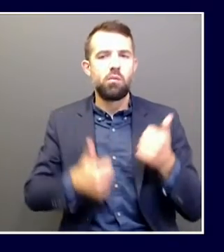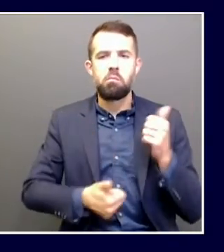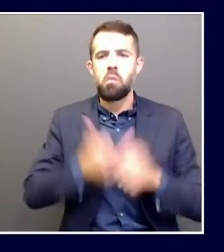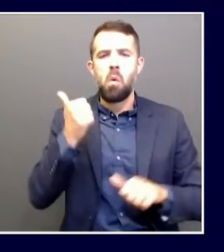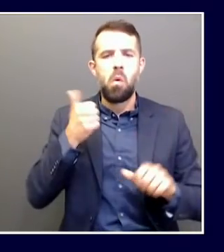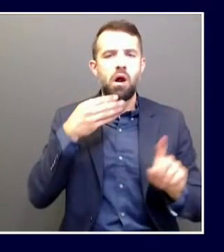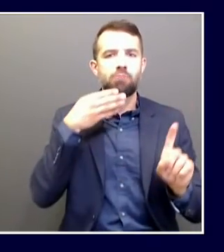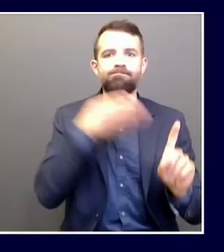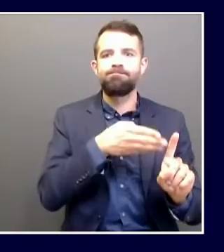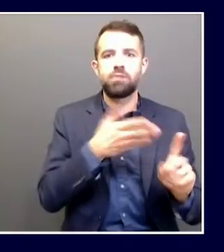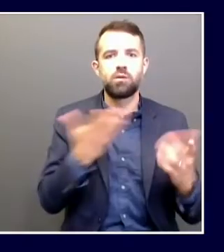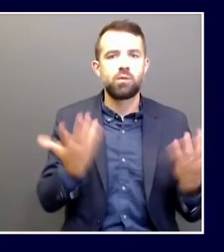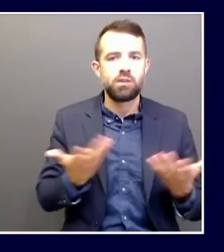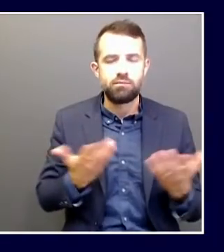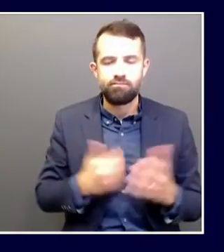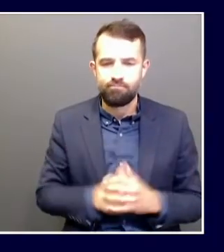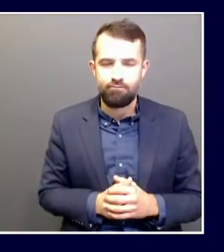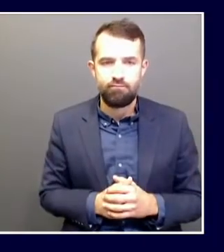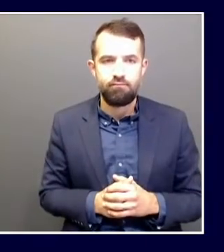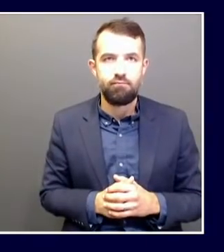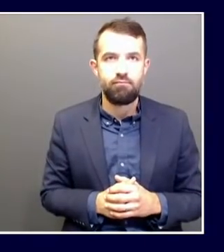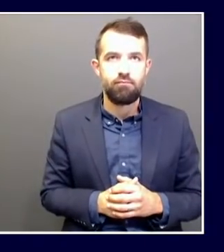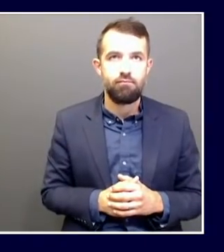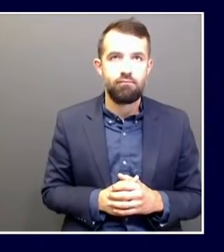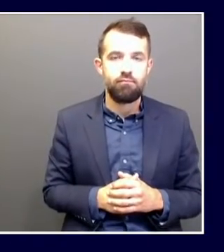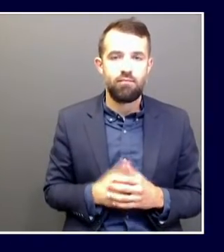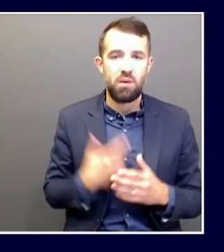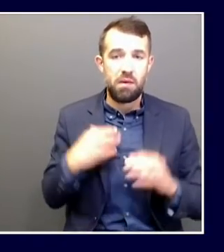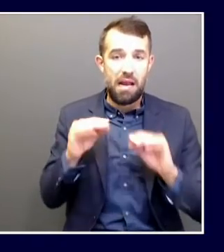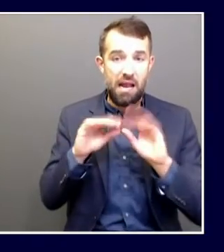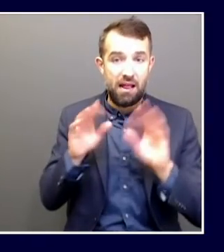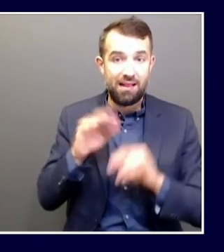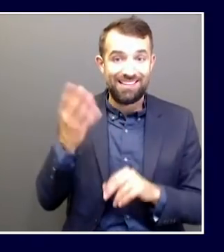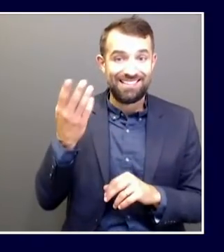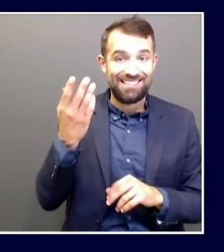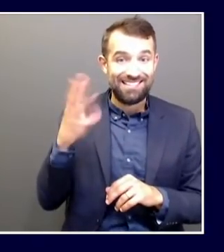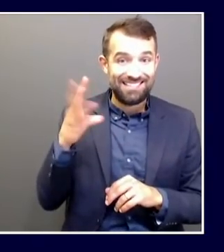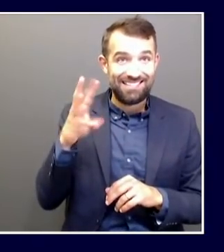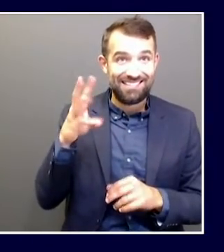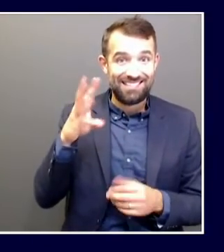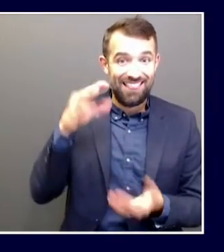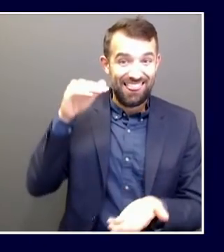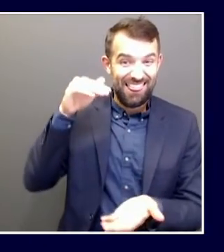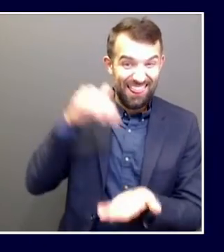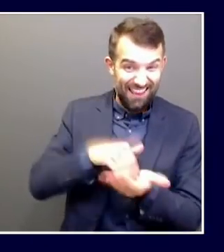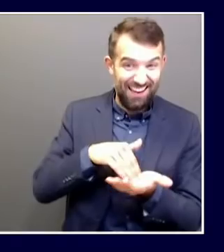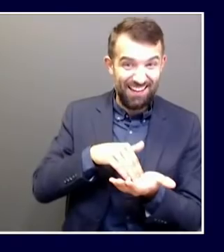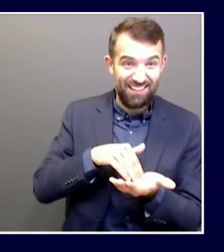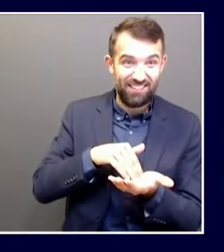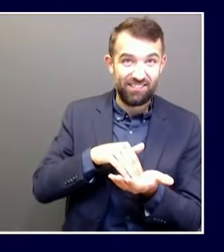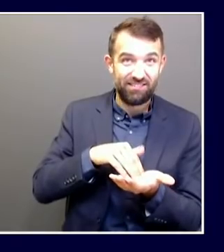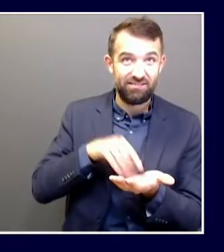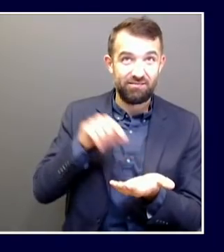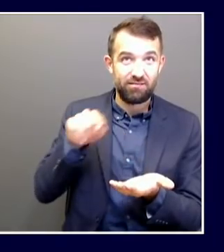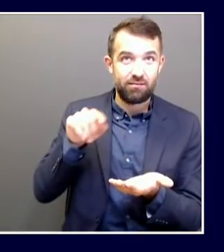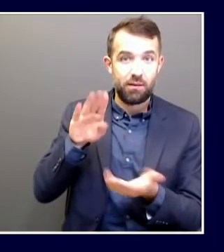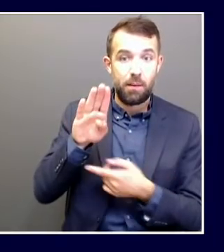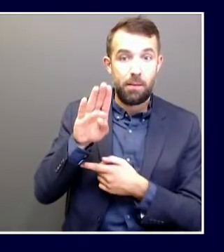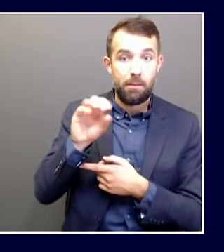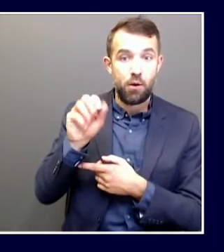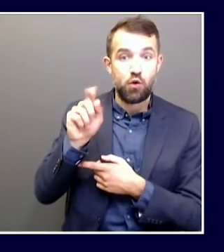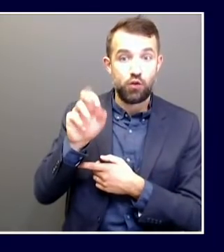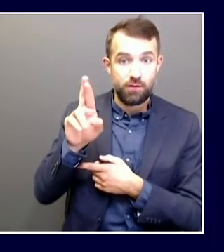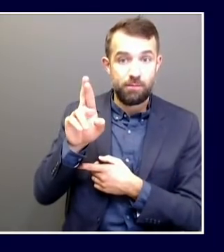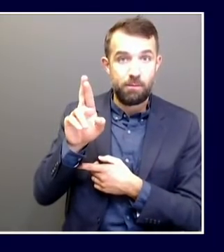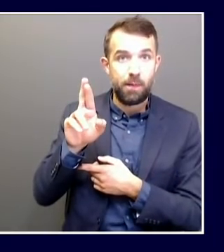about 16,000 additional doses and boosters. Additional doses were authorized by the US